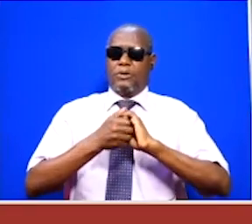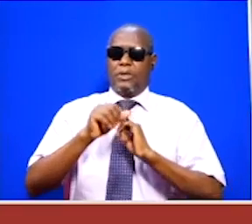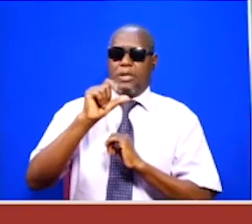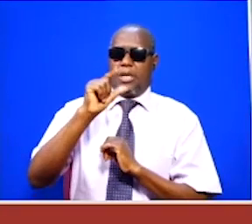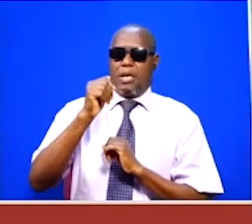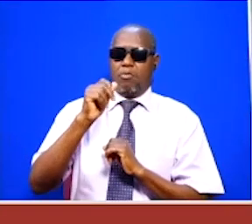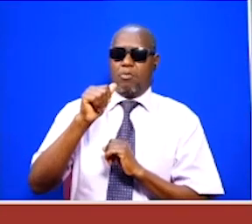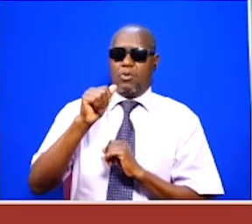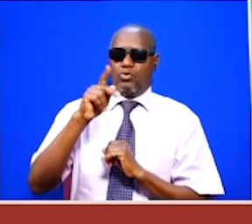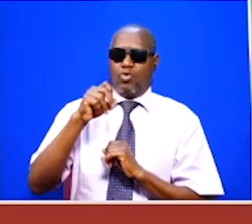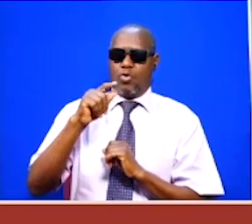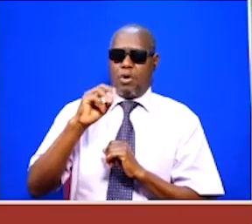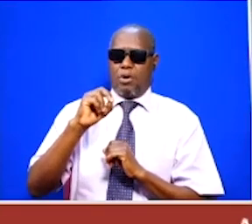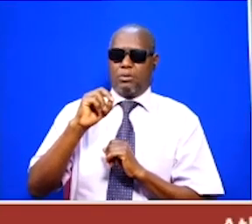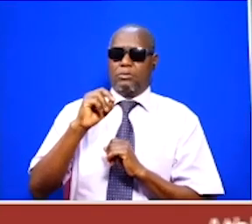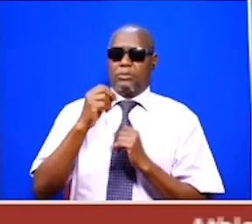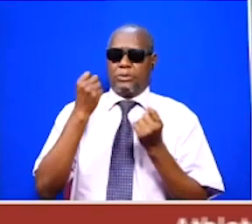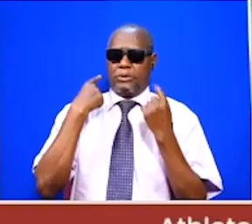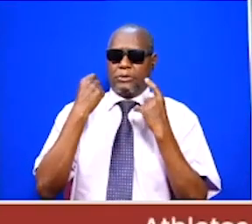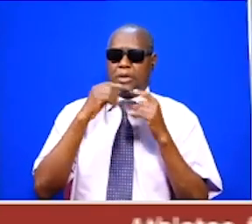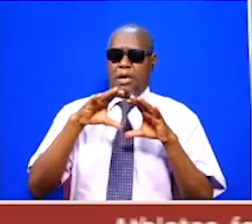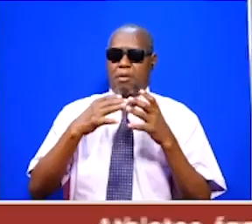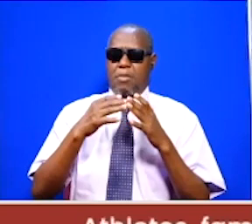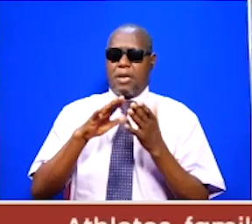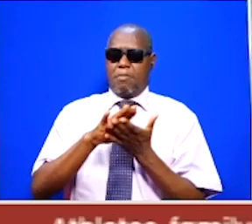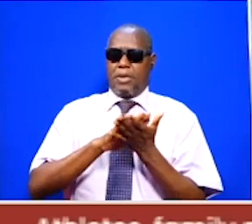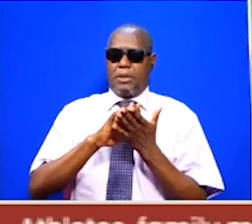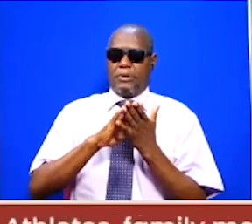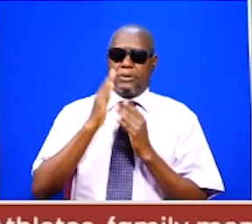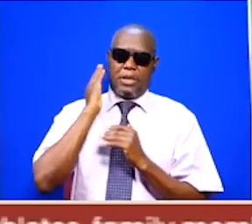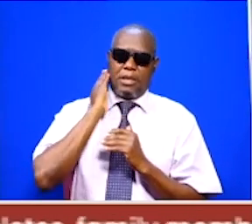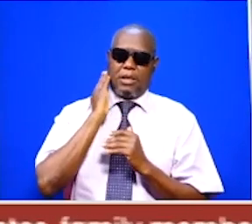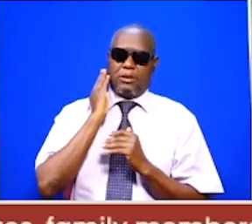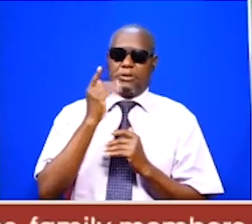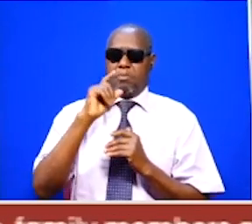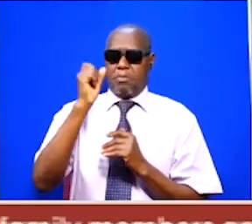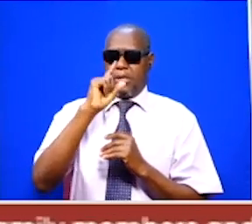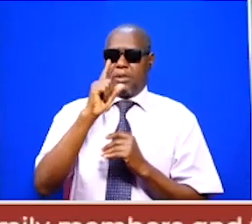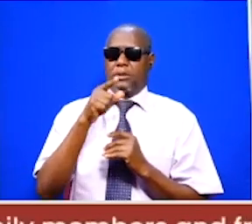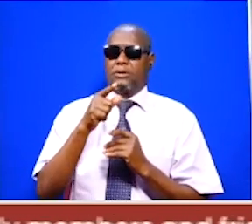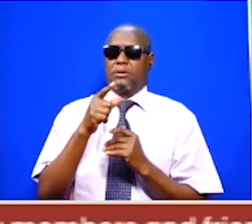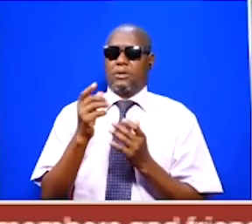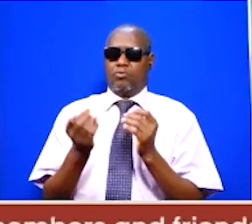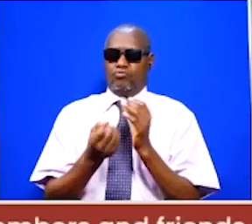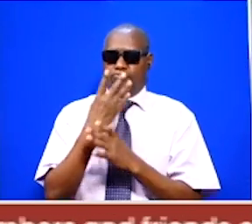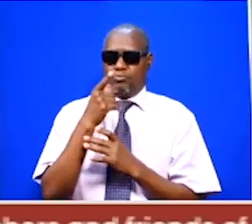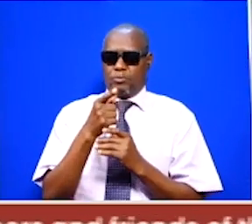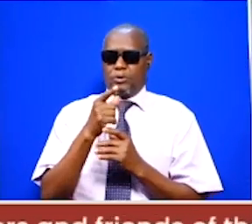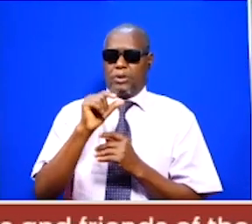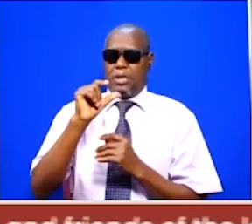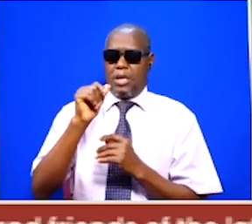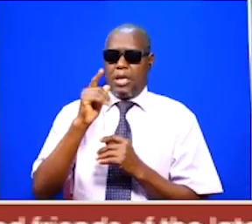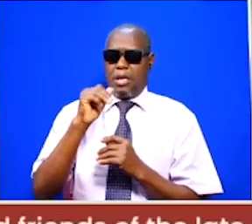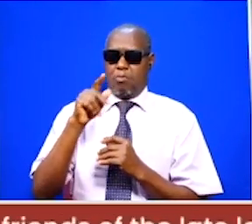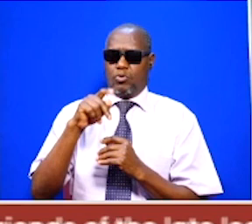and Infusions Company based in Netherlands. President William Ruto today launched the Lipton Tea Innovation and Technology